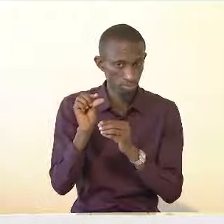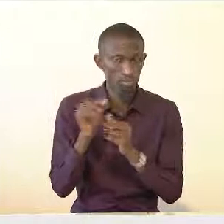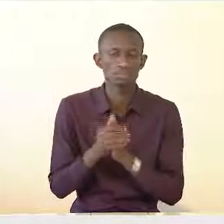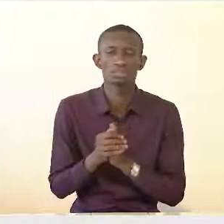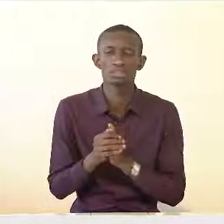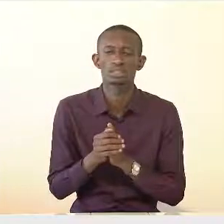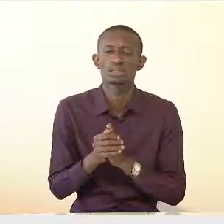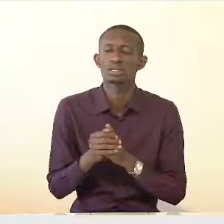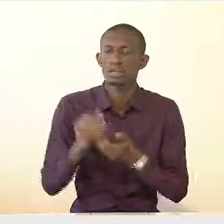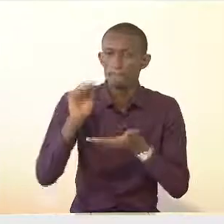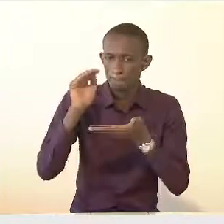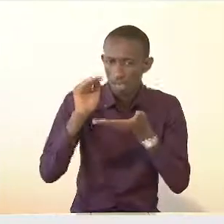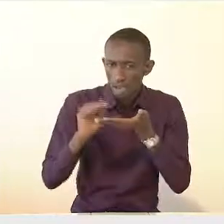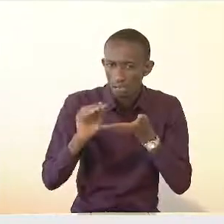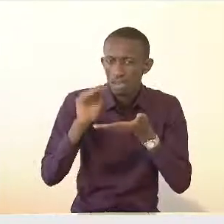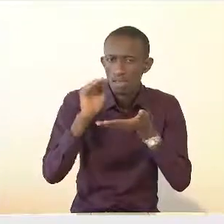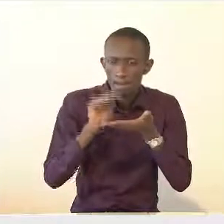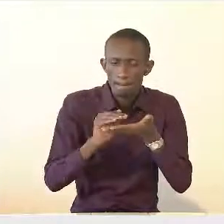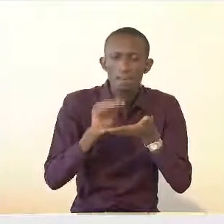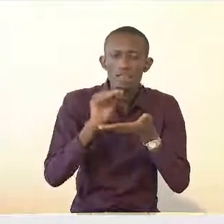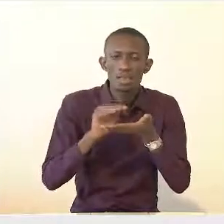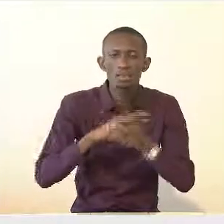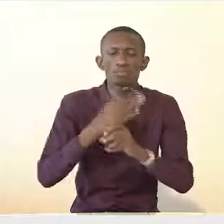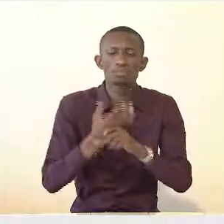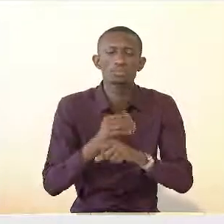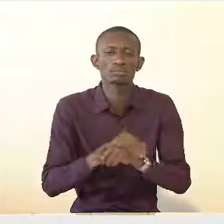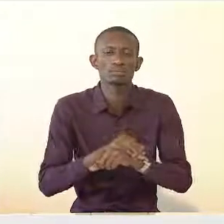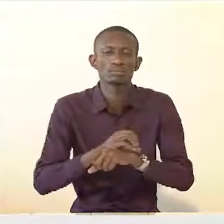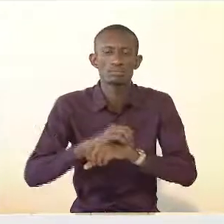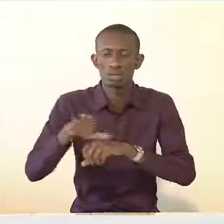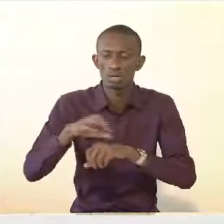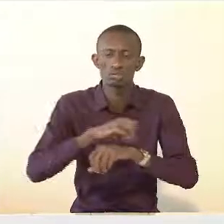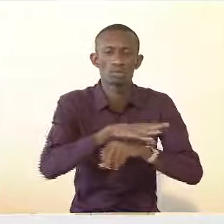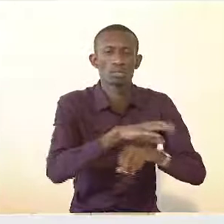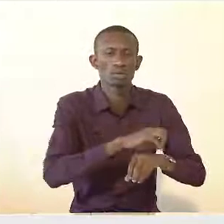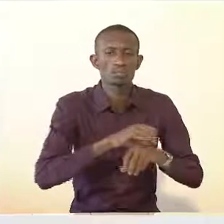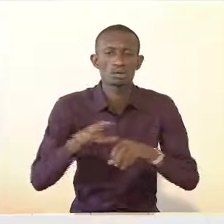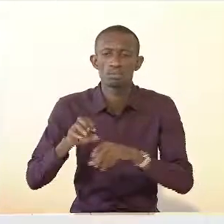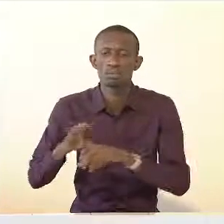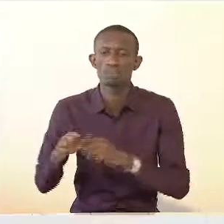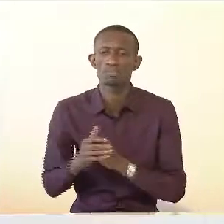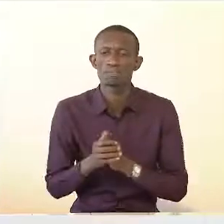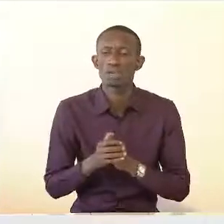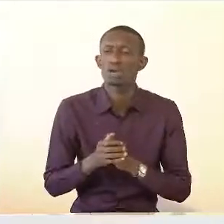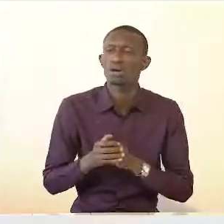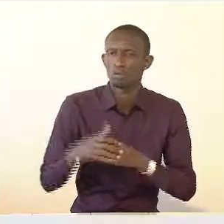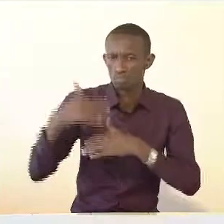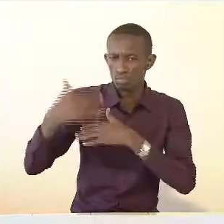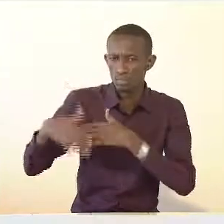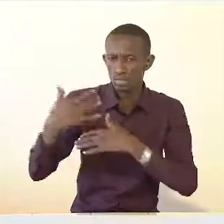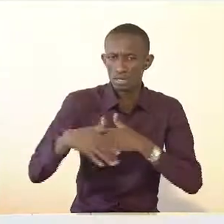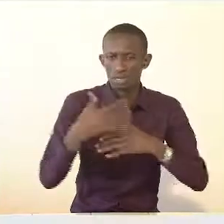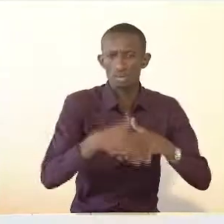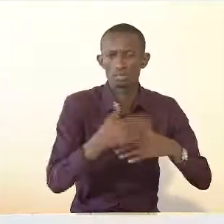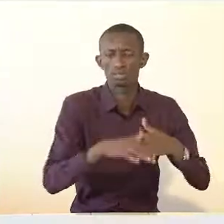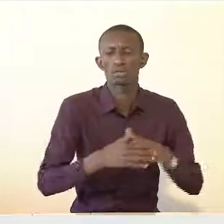supply of blood to the capillaries so that less heat is lost from the blood. In that way, the heat will not get lost